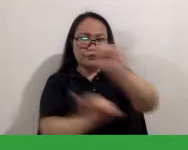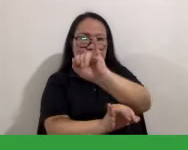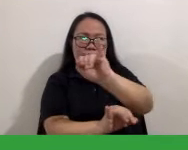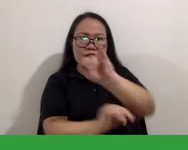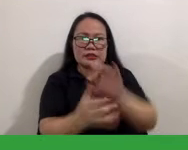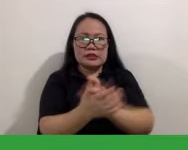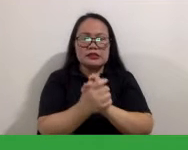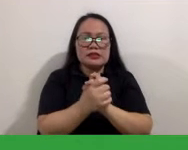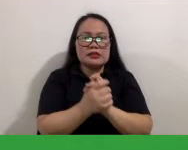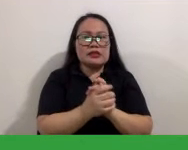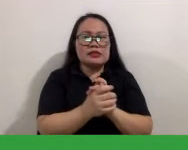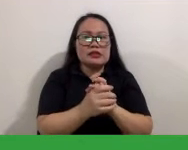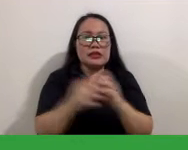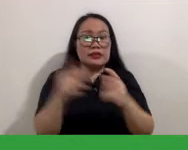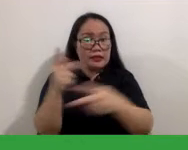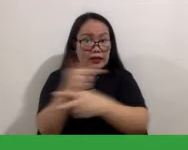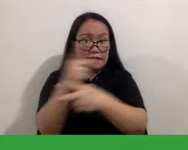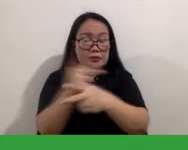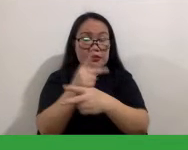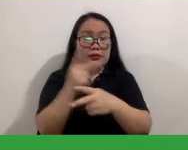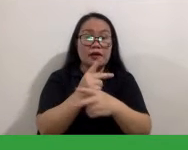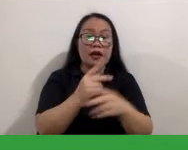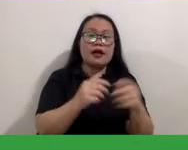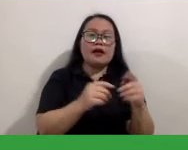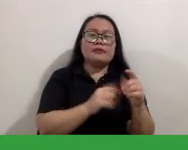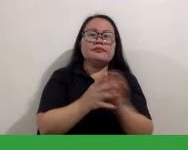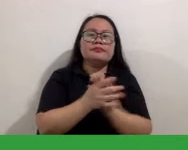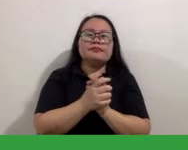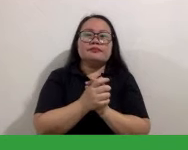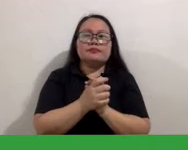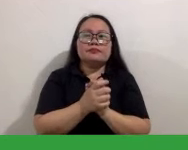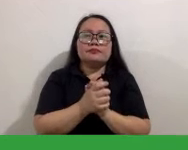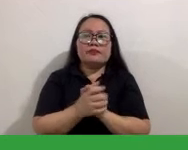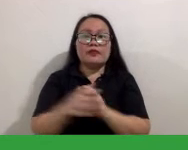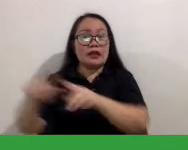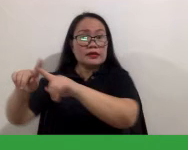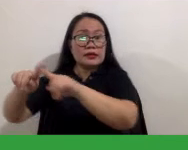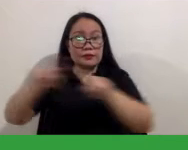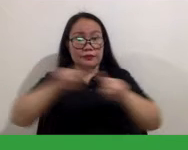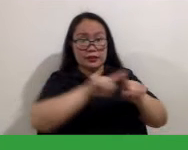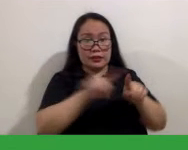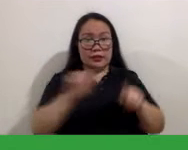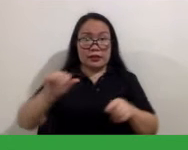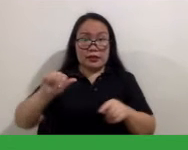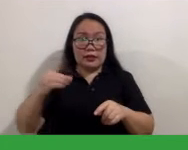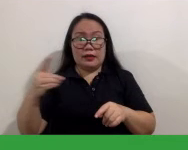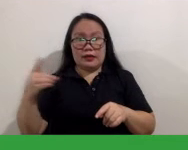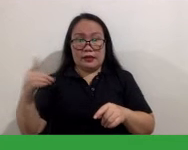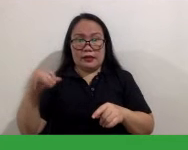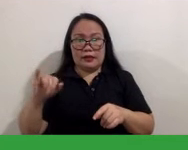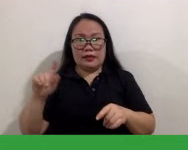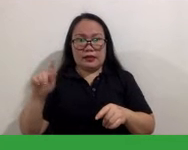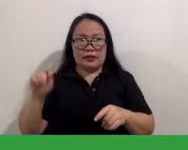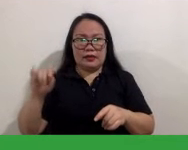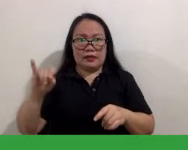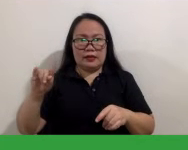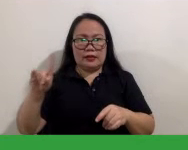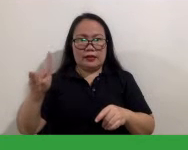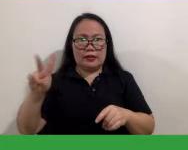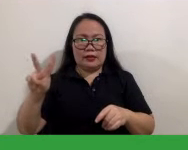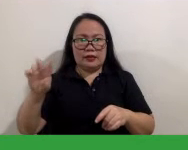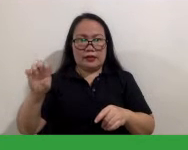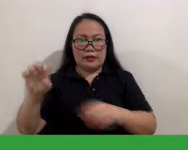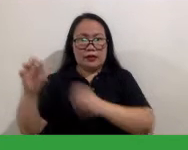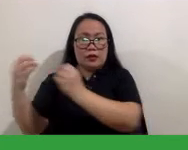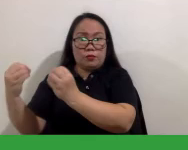na ang additive inverse natin at multiplicative inverse ay magkaiba. Pag sinabi nating additive